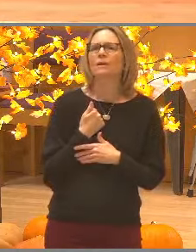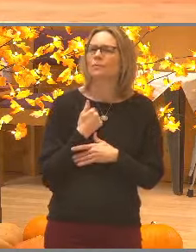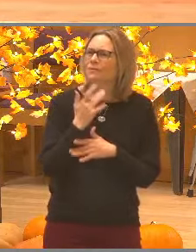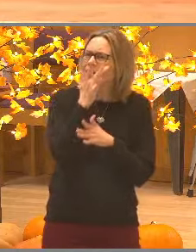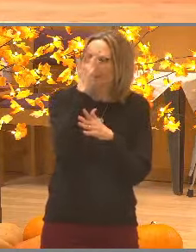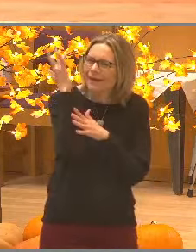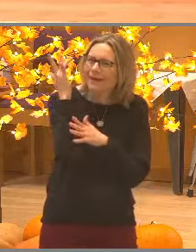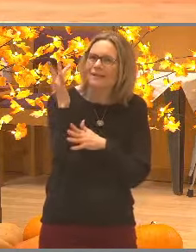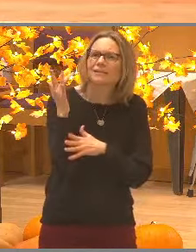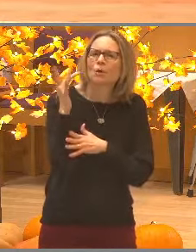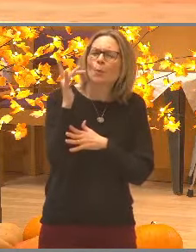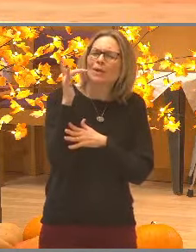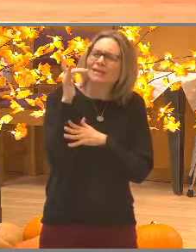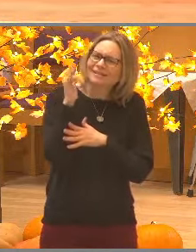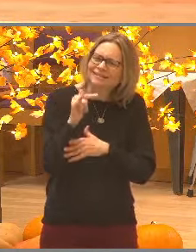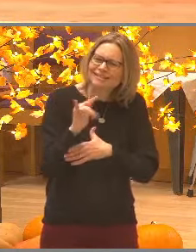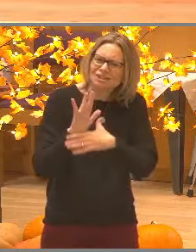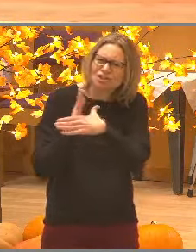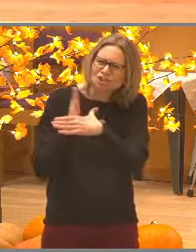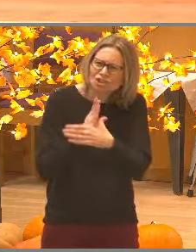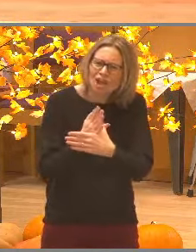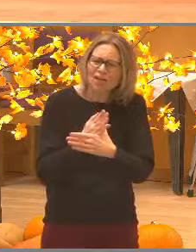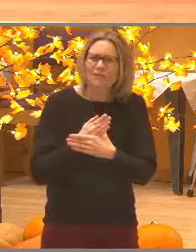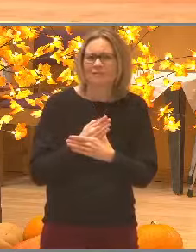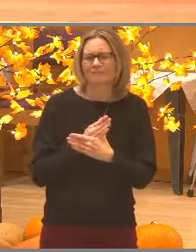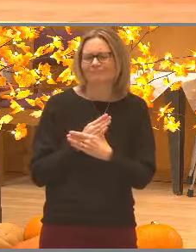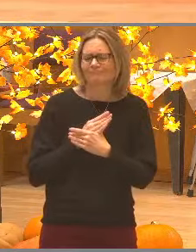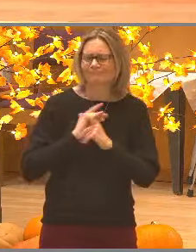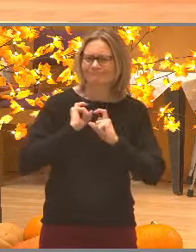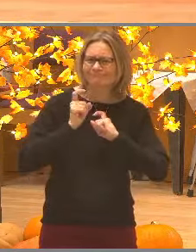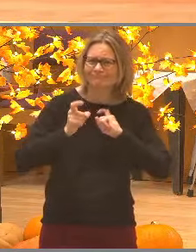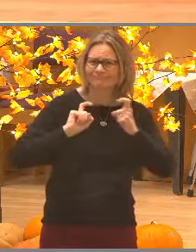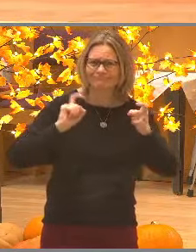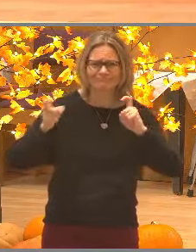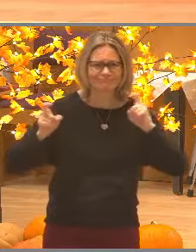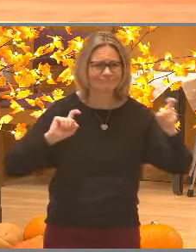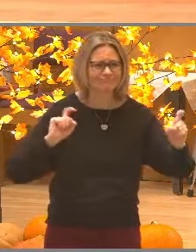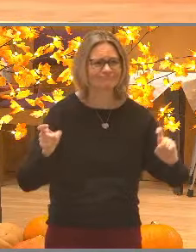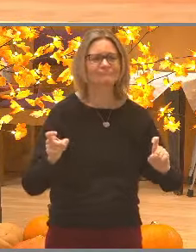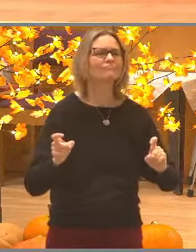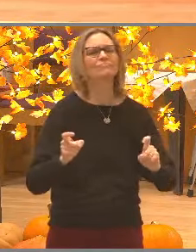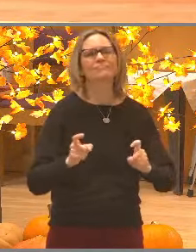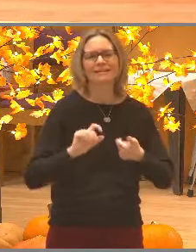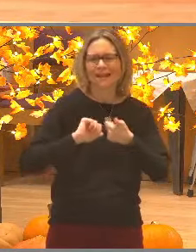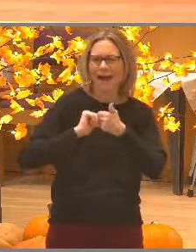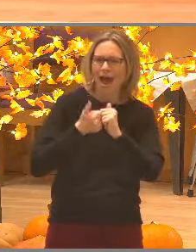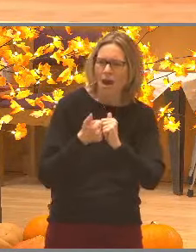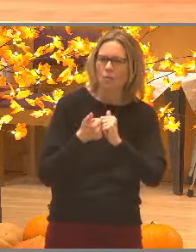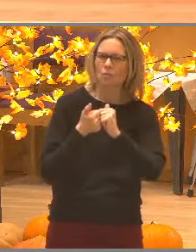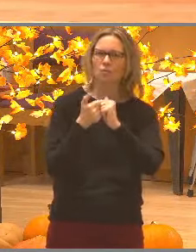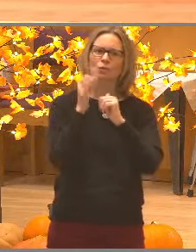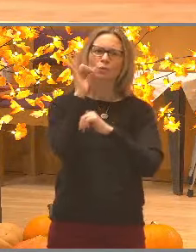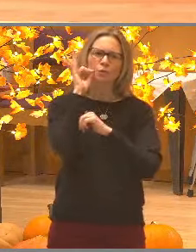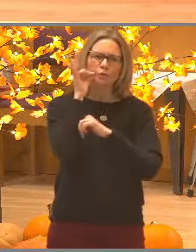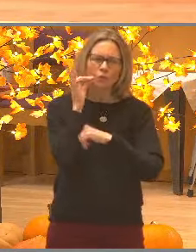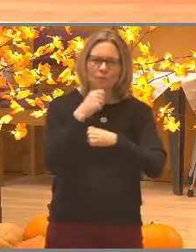forget that we need to extend it, and that's the only way for the gift to the fruit to produce